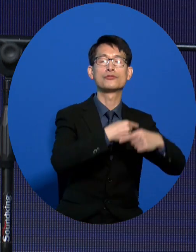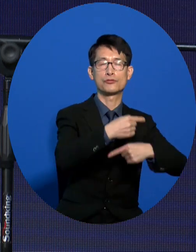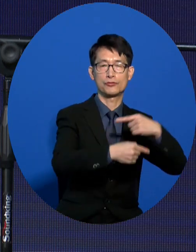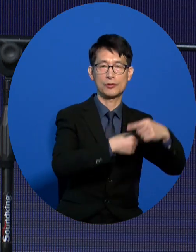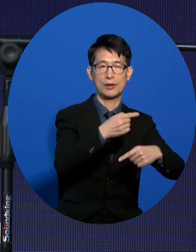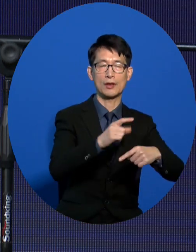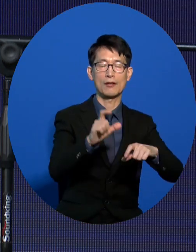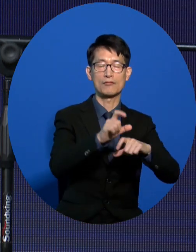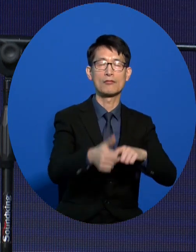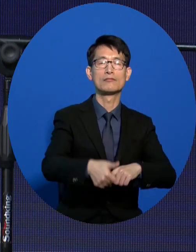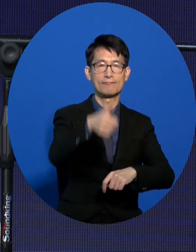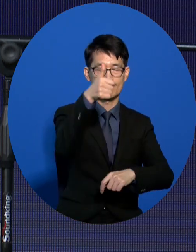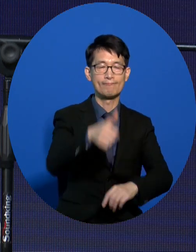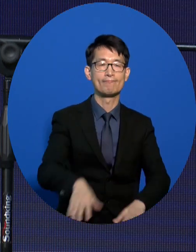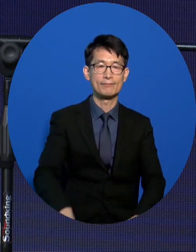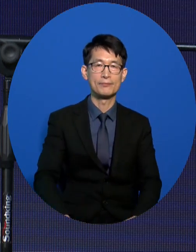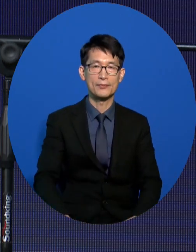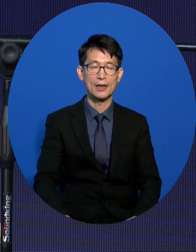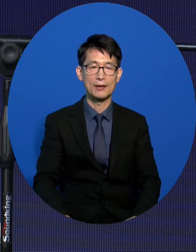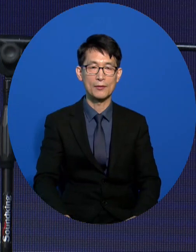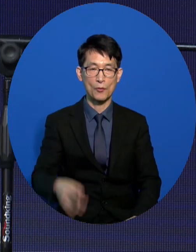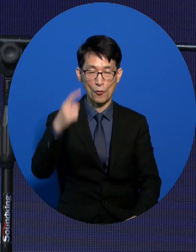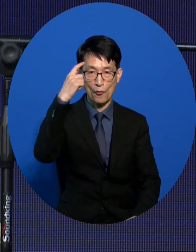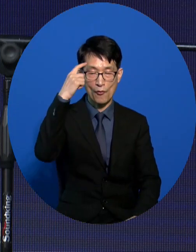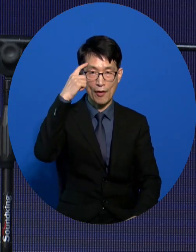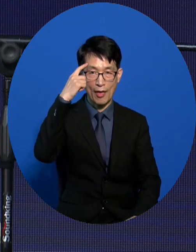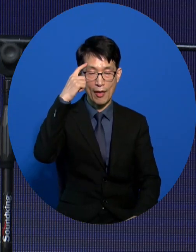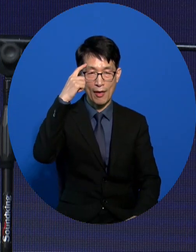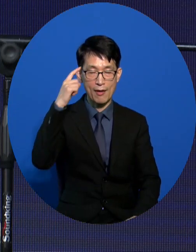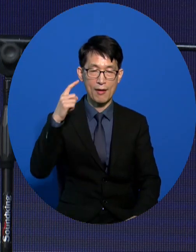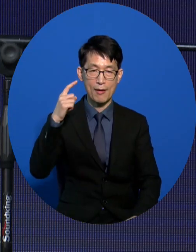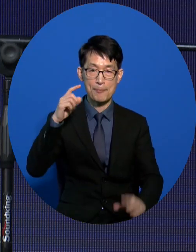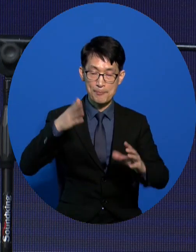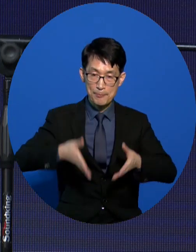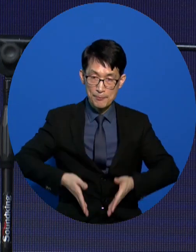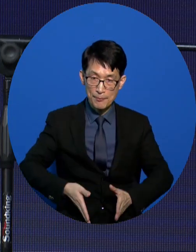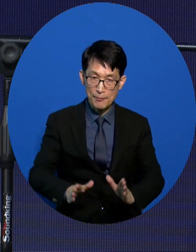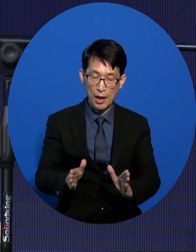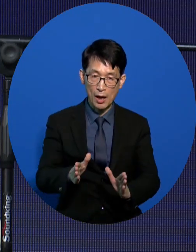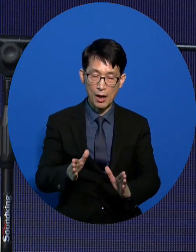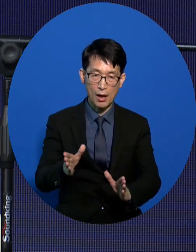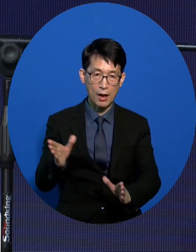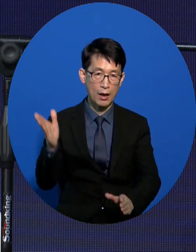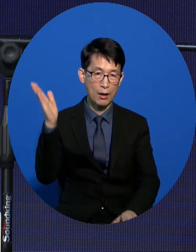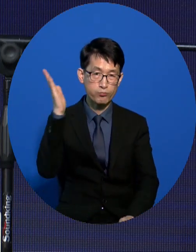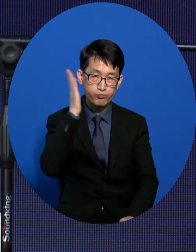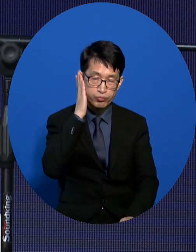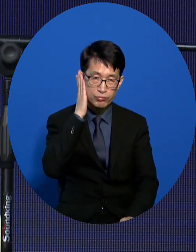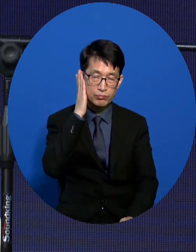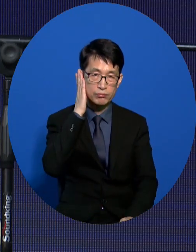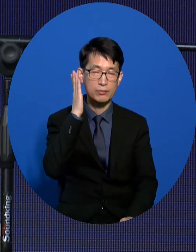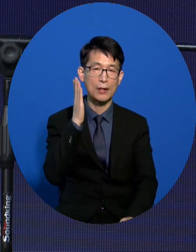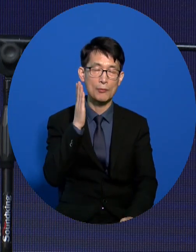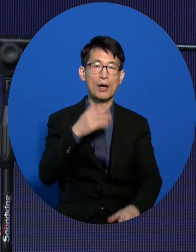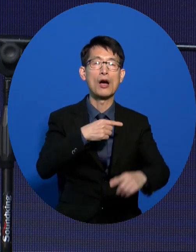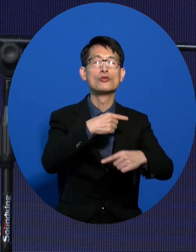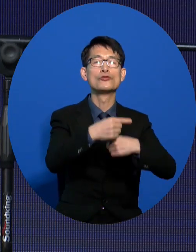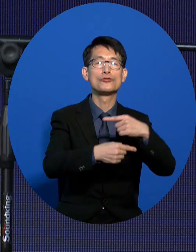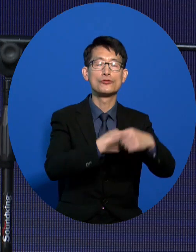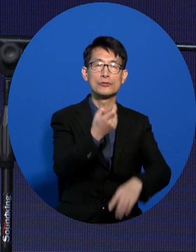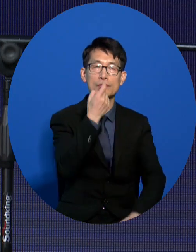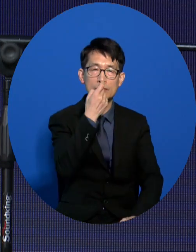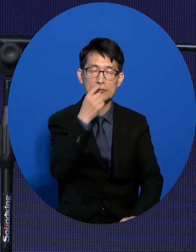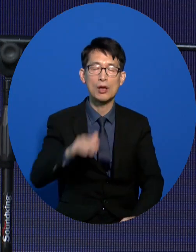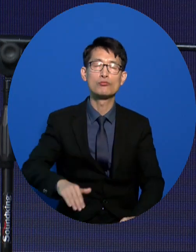translation and sign language, but those with severe disabilities will probably prefer sign